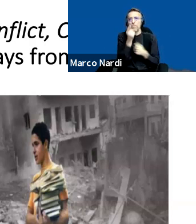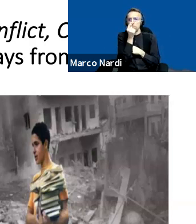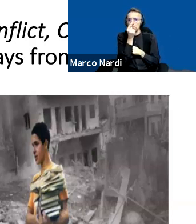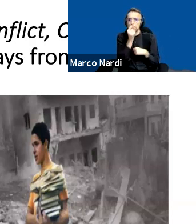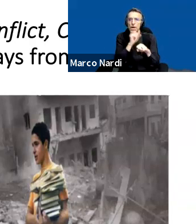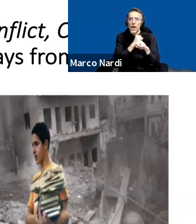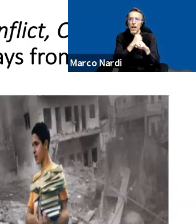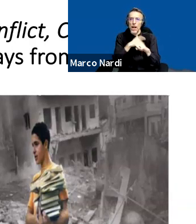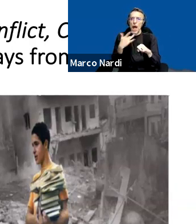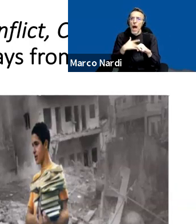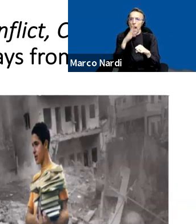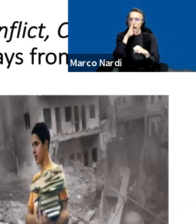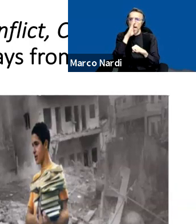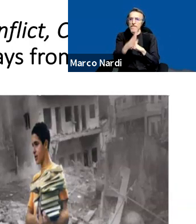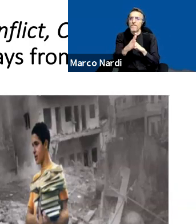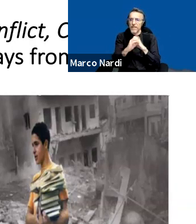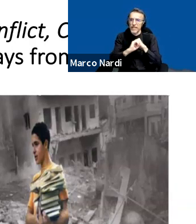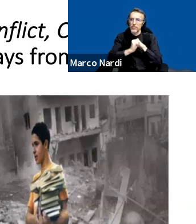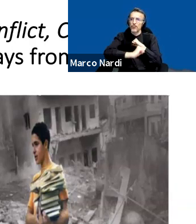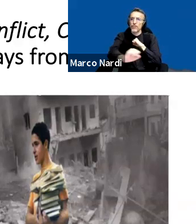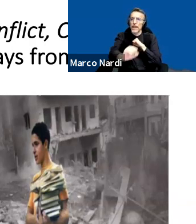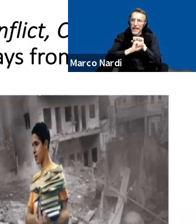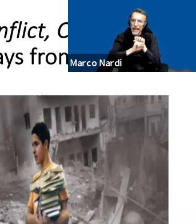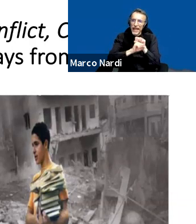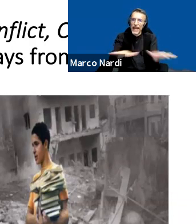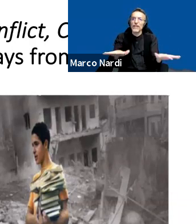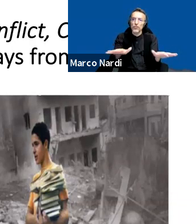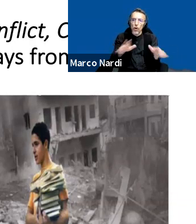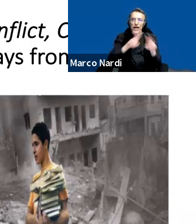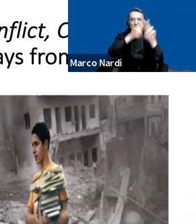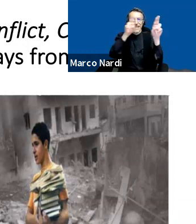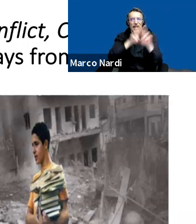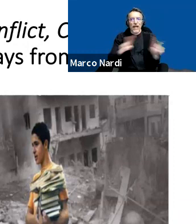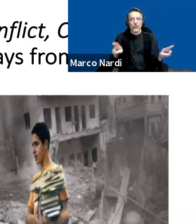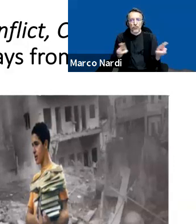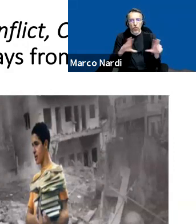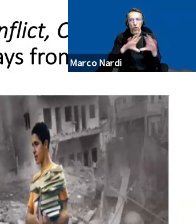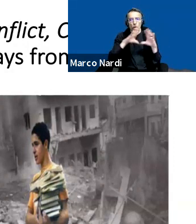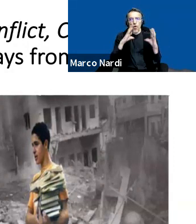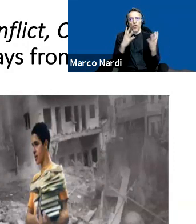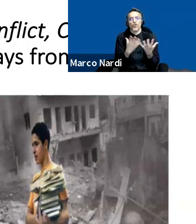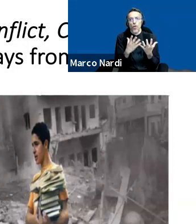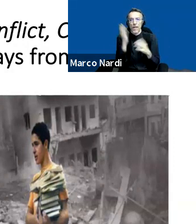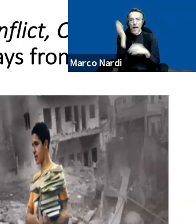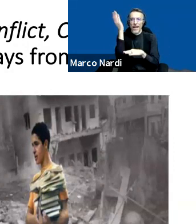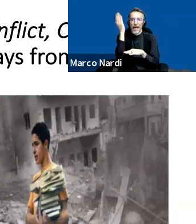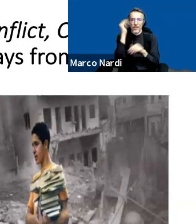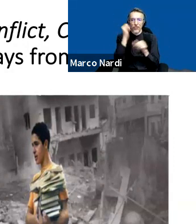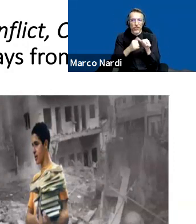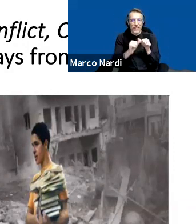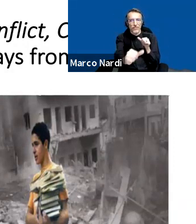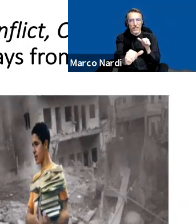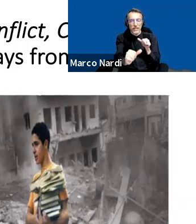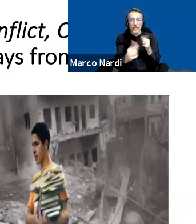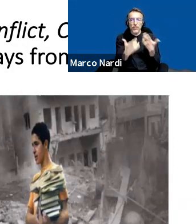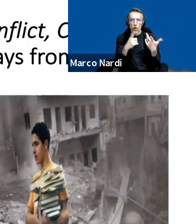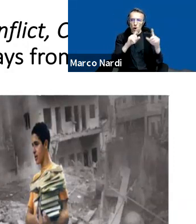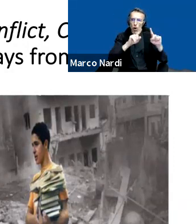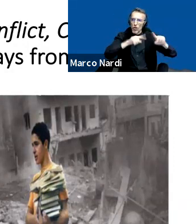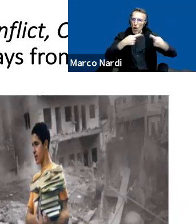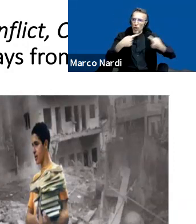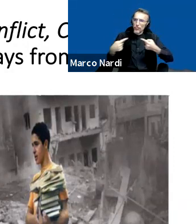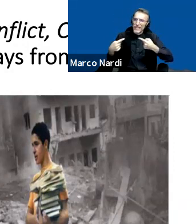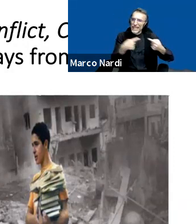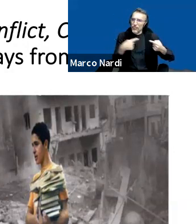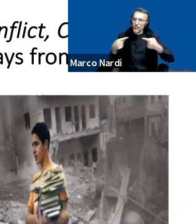an international online global lecture series, which tries to reflect on some of these contradictory ways that education has